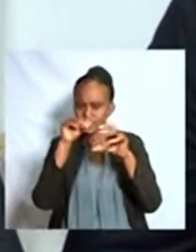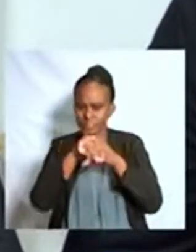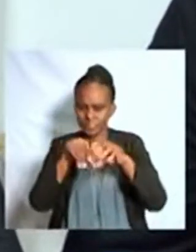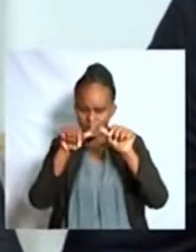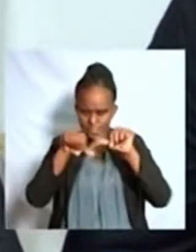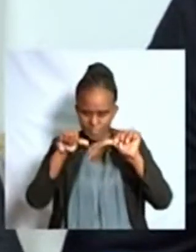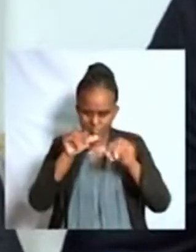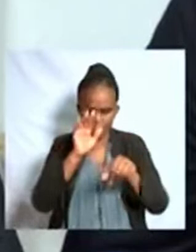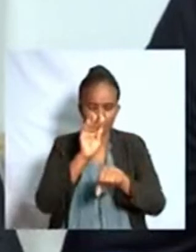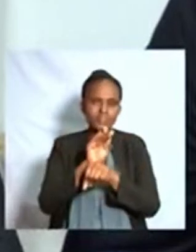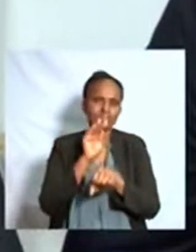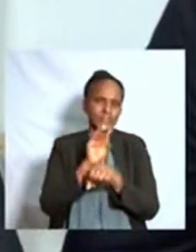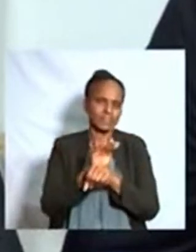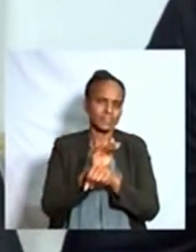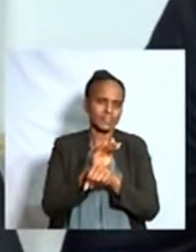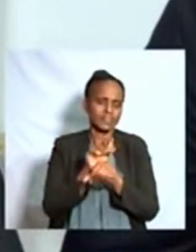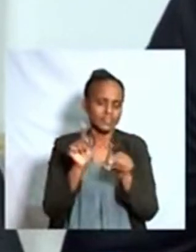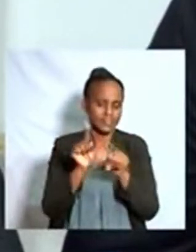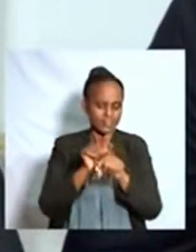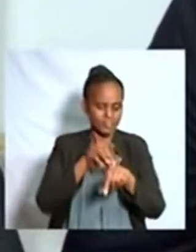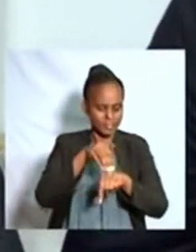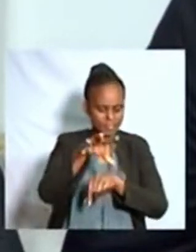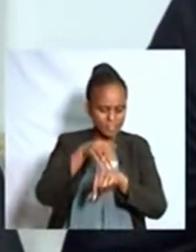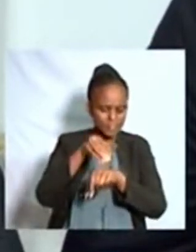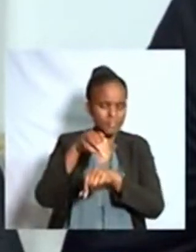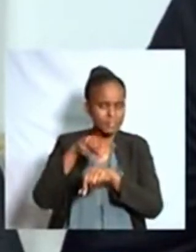comments and advise